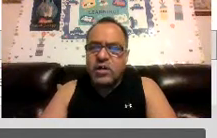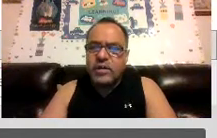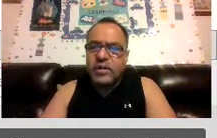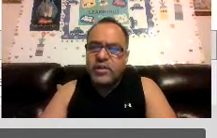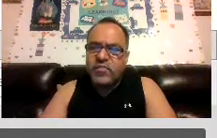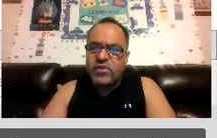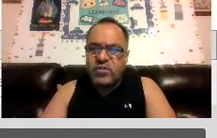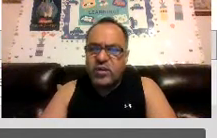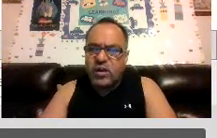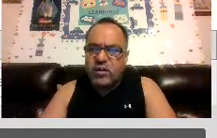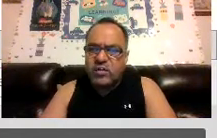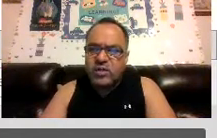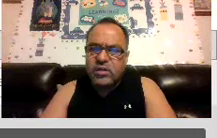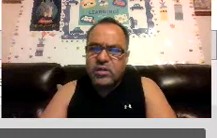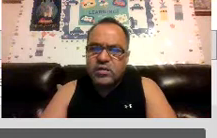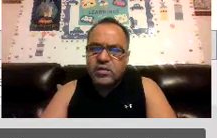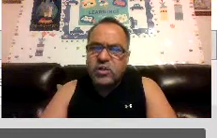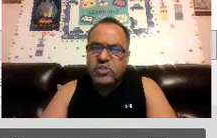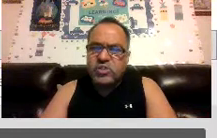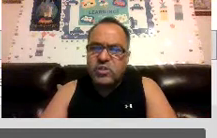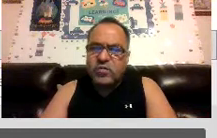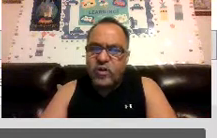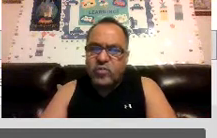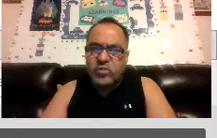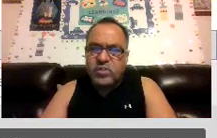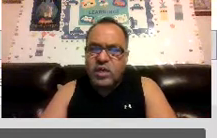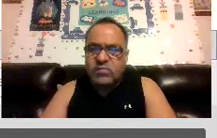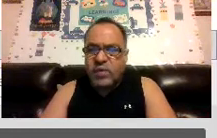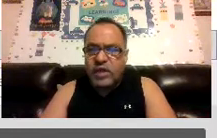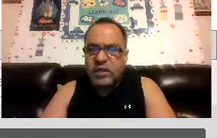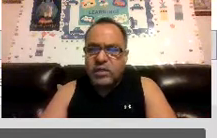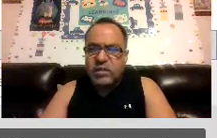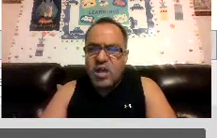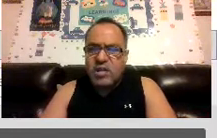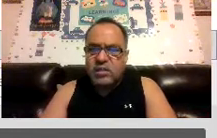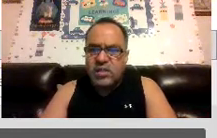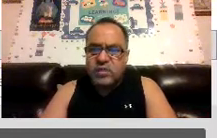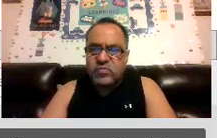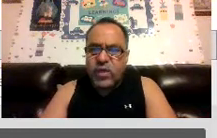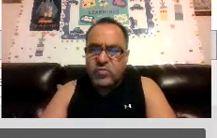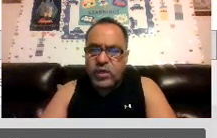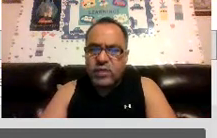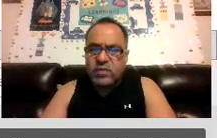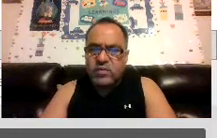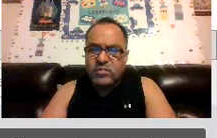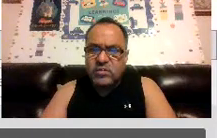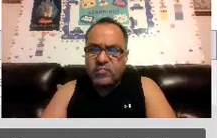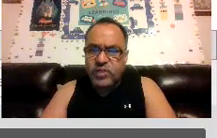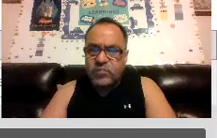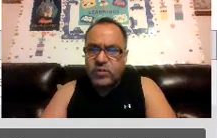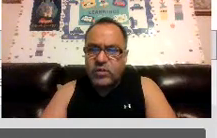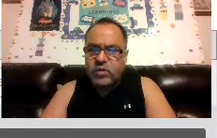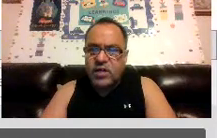Paco and Tala gave each other a long look. They understood that their father was not coming back and that they needed to find a way to